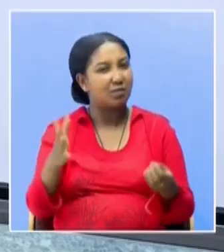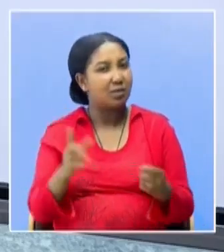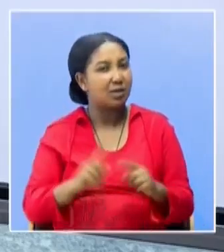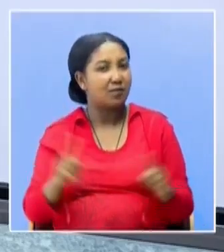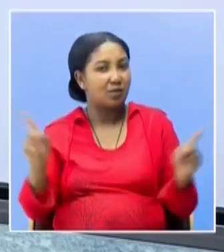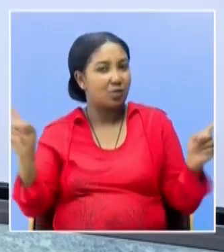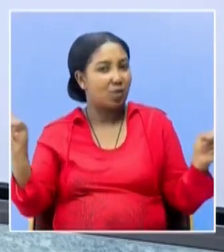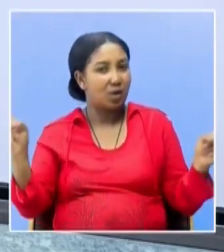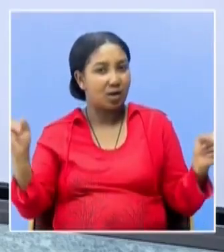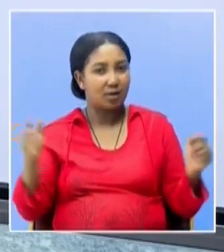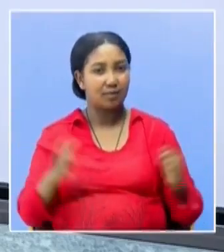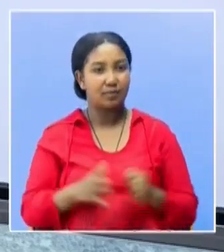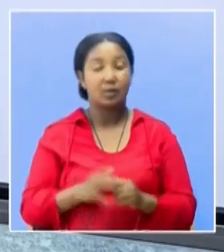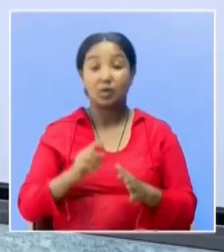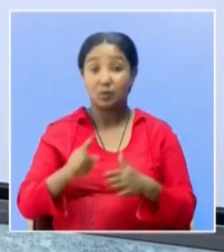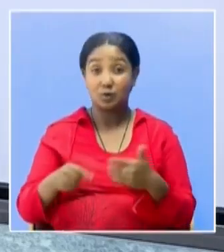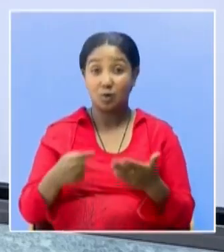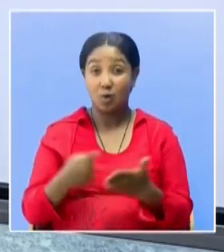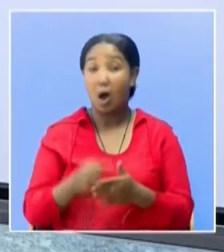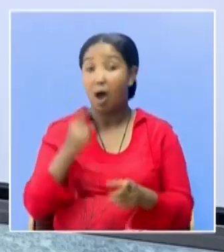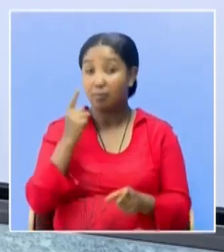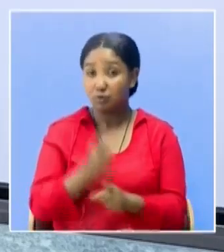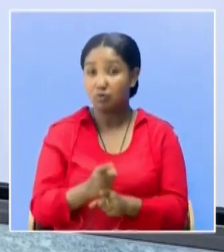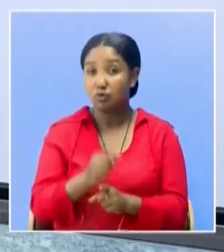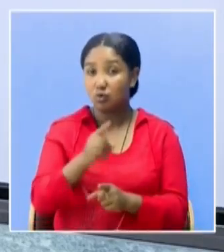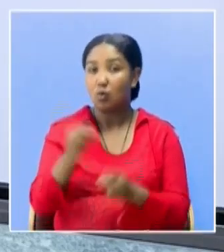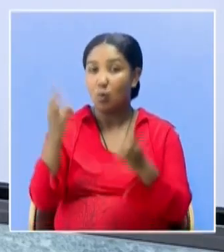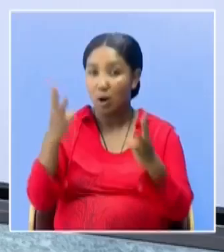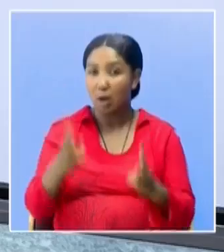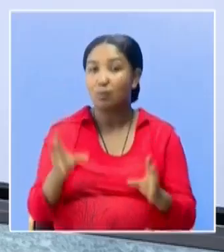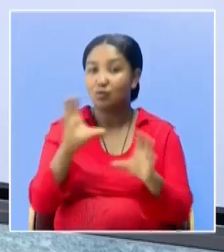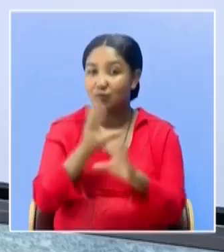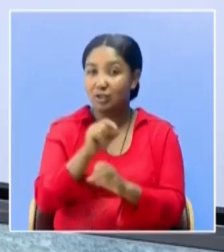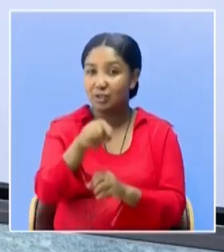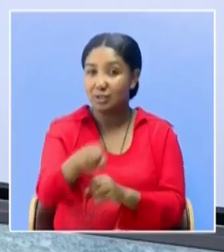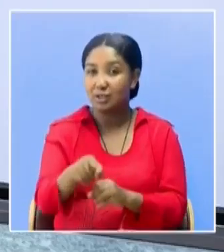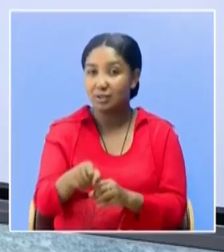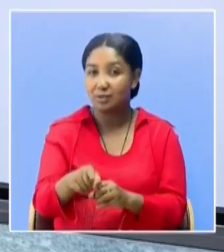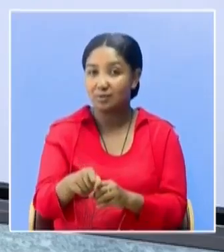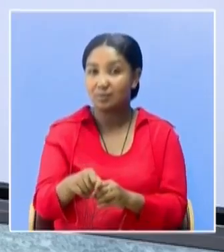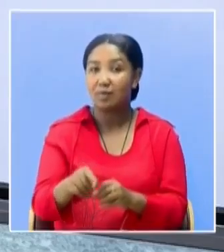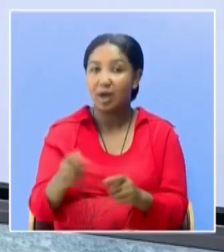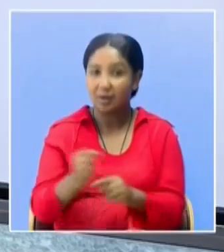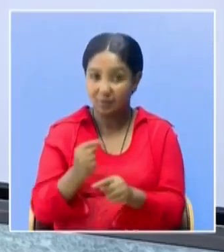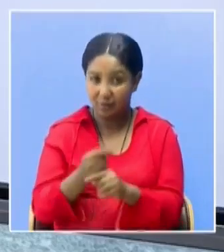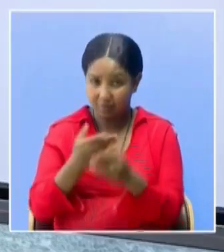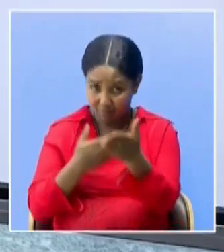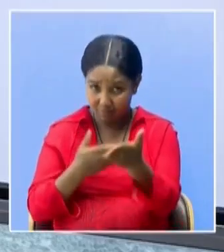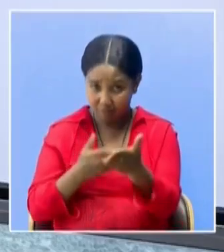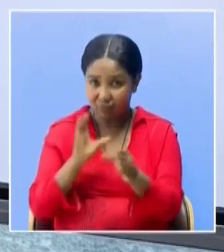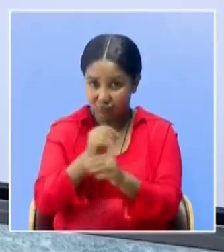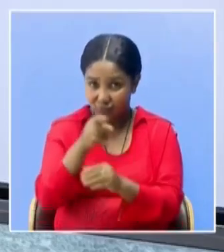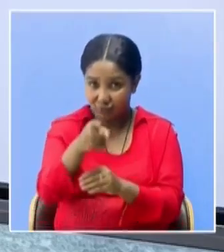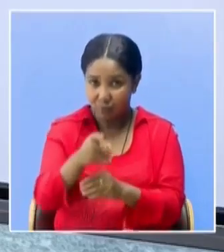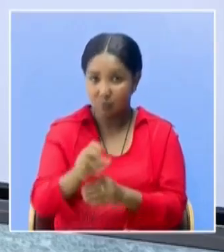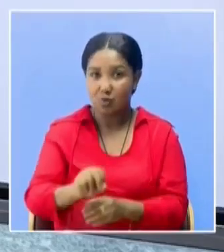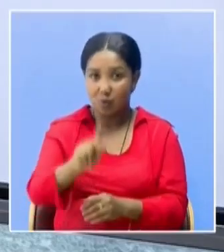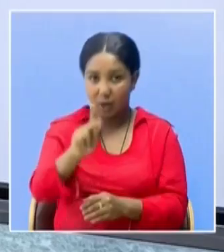one. So I'm sure that you are welcome to finish all these activities.